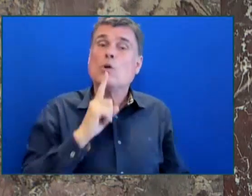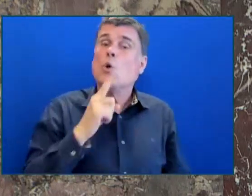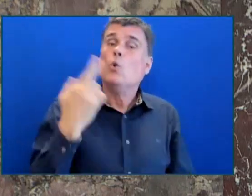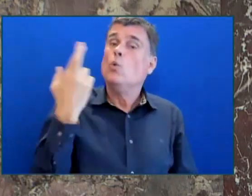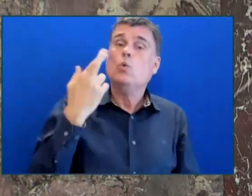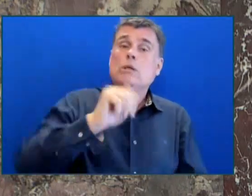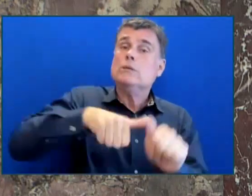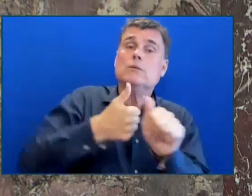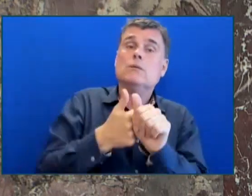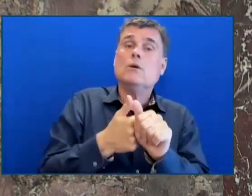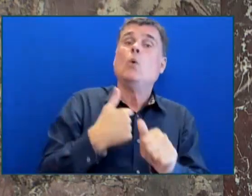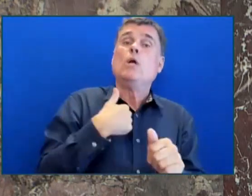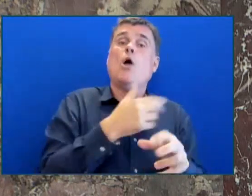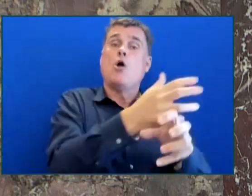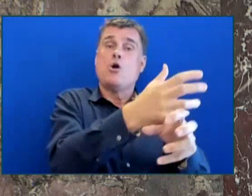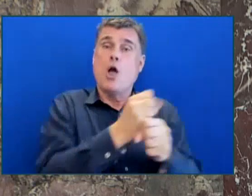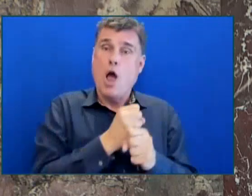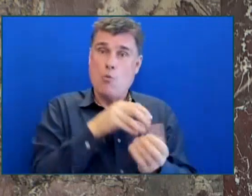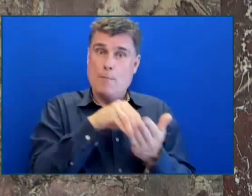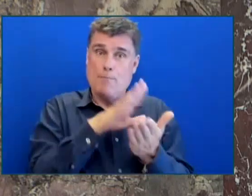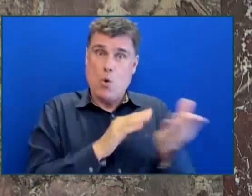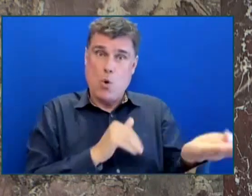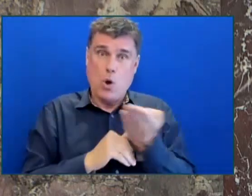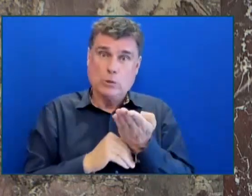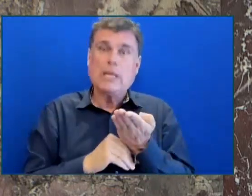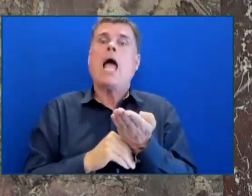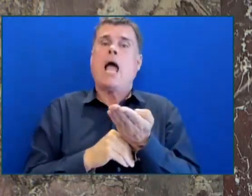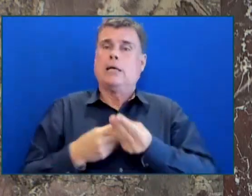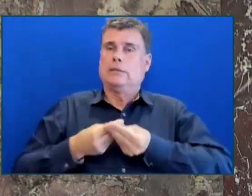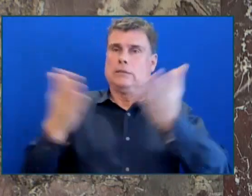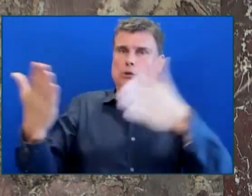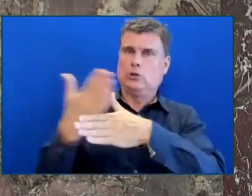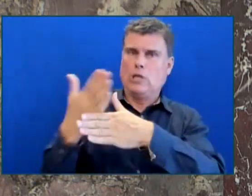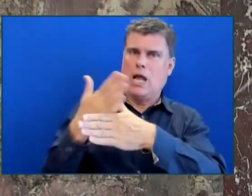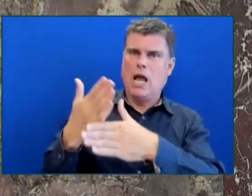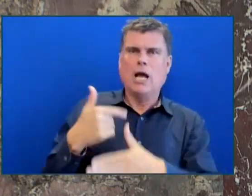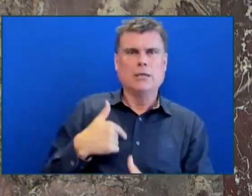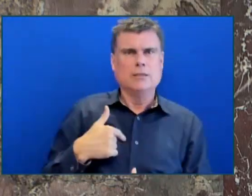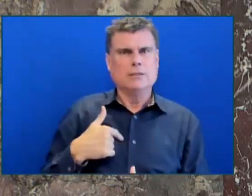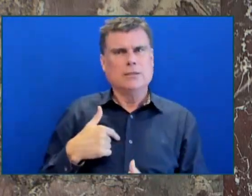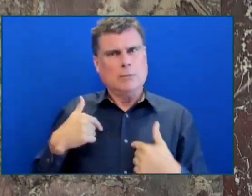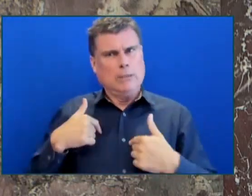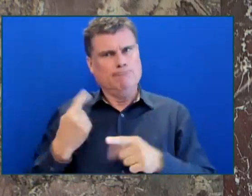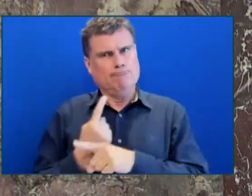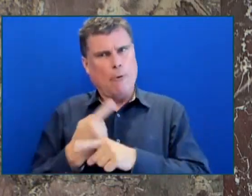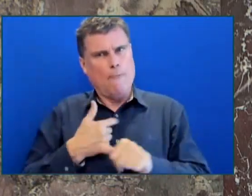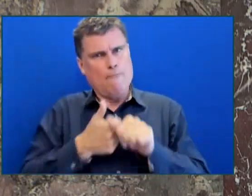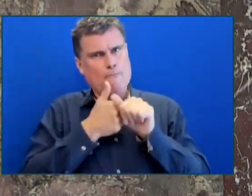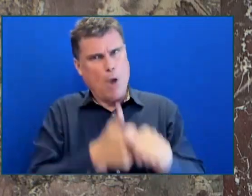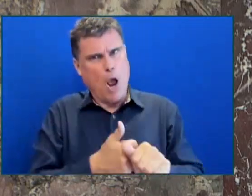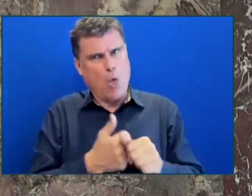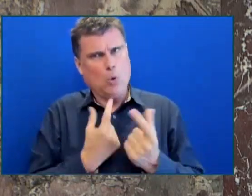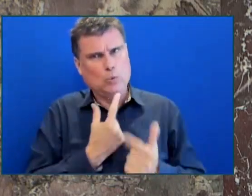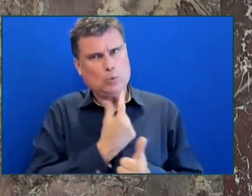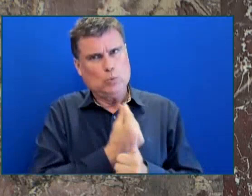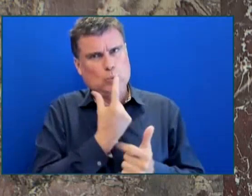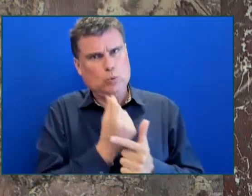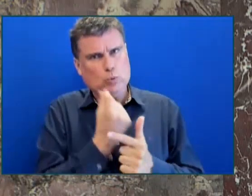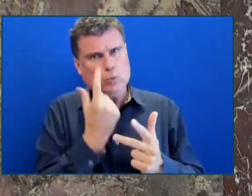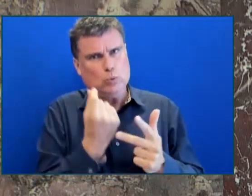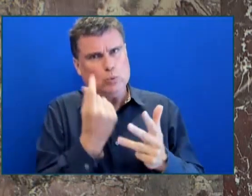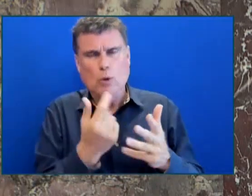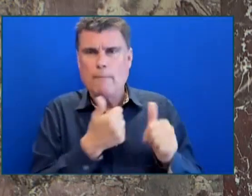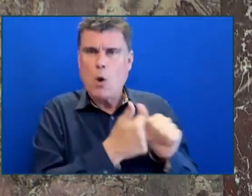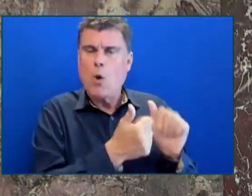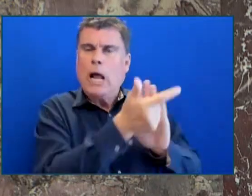because we followed all of the necessary steps, all of the legal advice, all of the advice of the auditors to do this properly at every step,